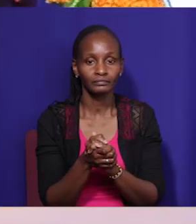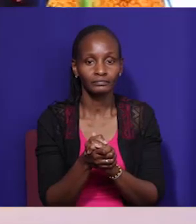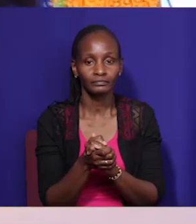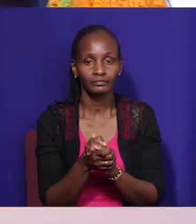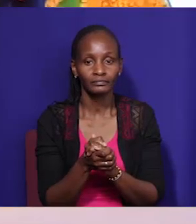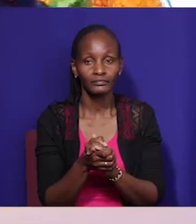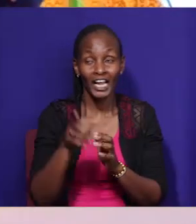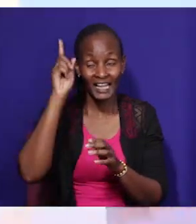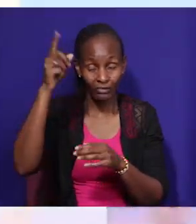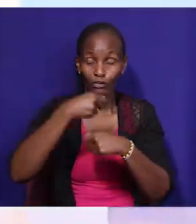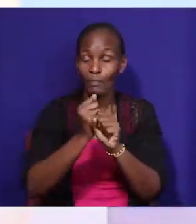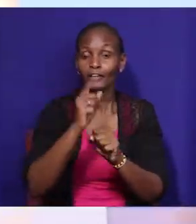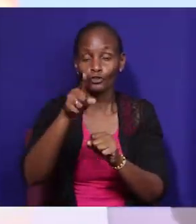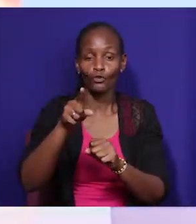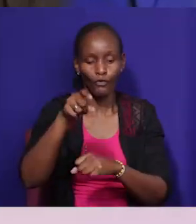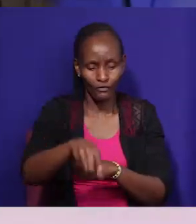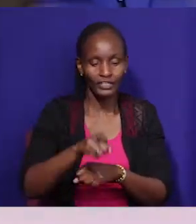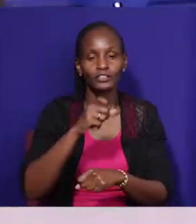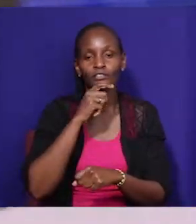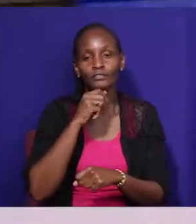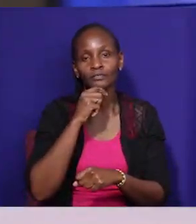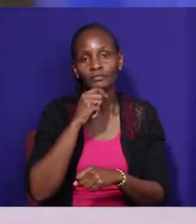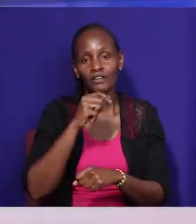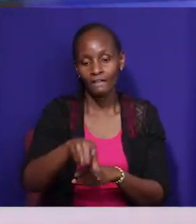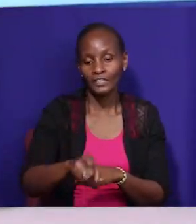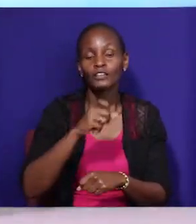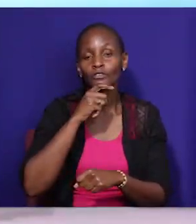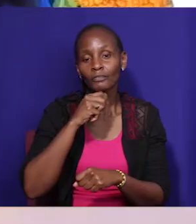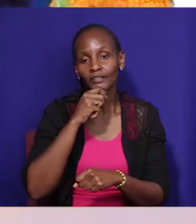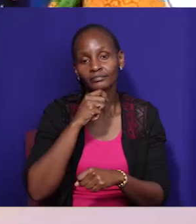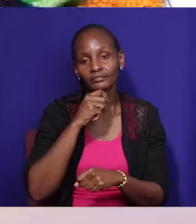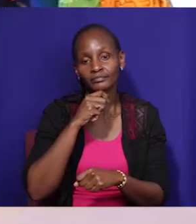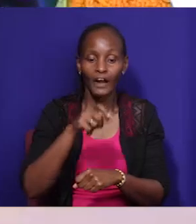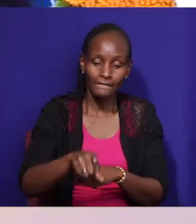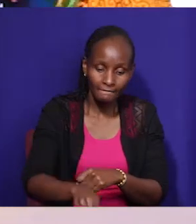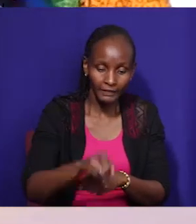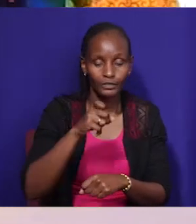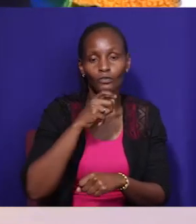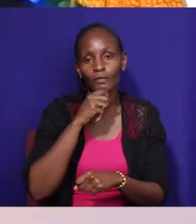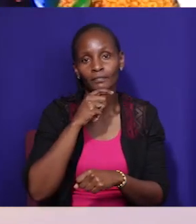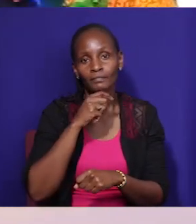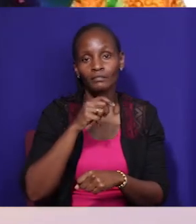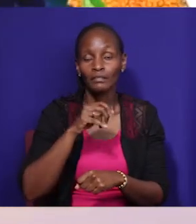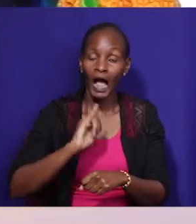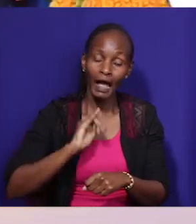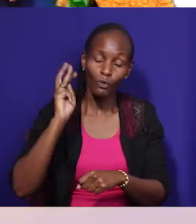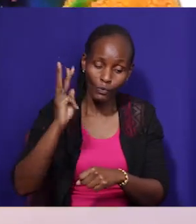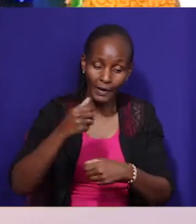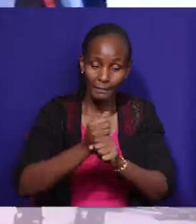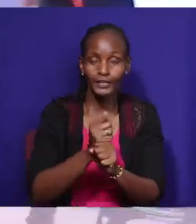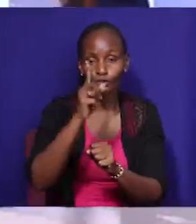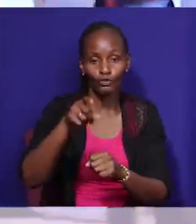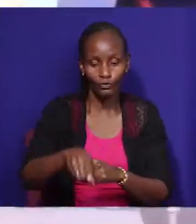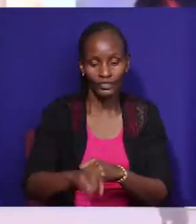mukinifuata. I will make you fishers of men, fishers of men, fishers of men. I will make